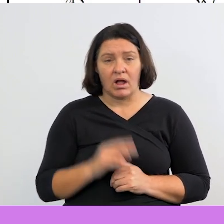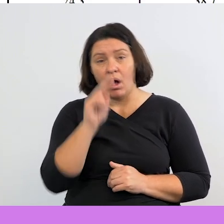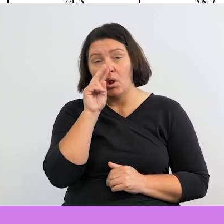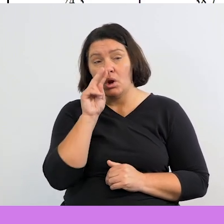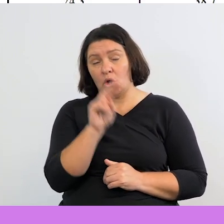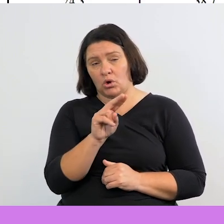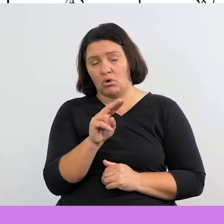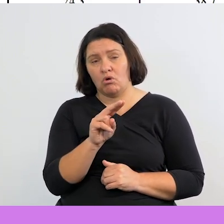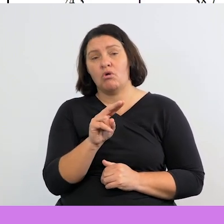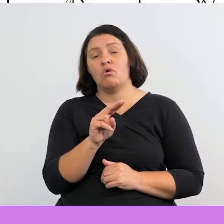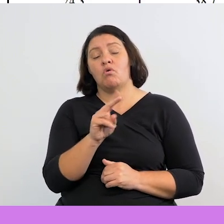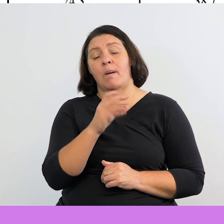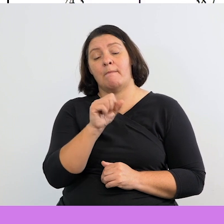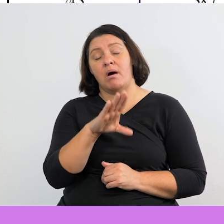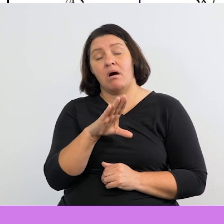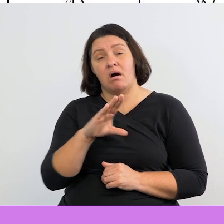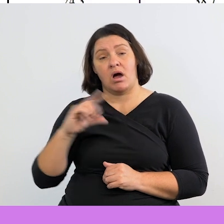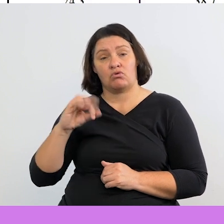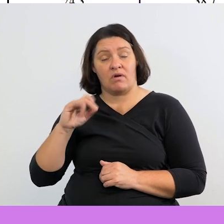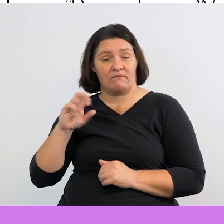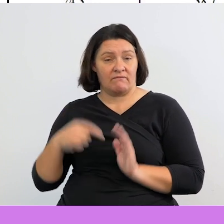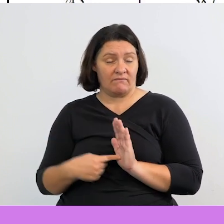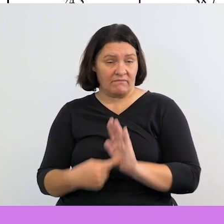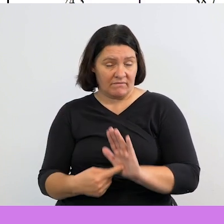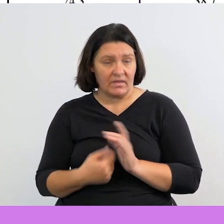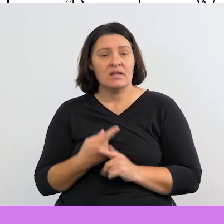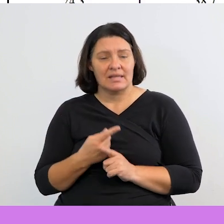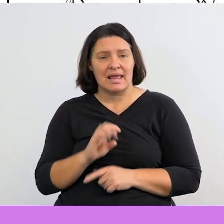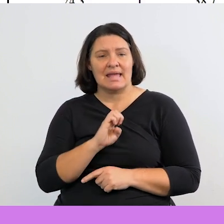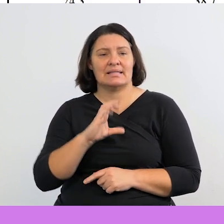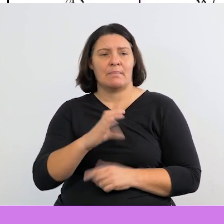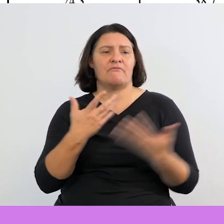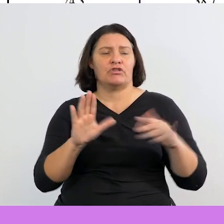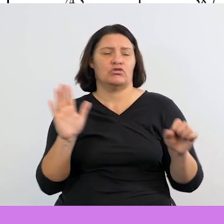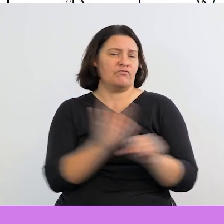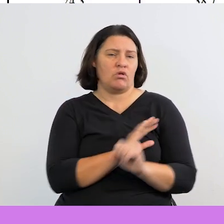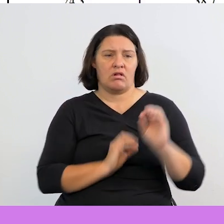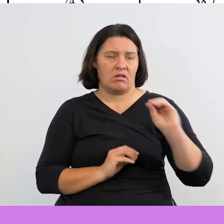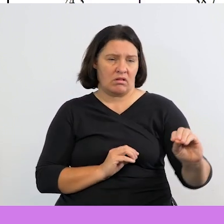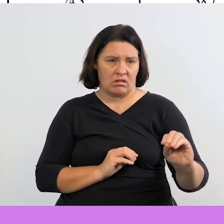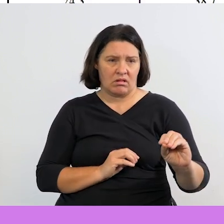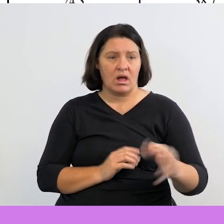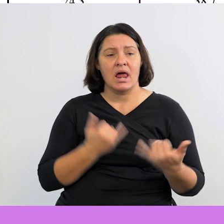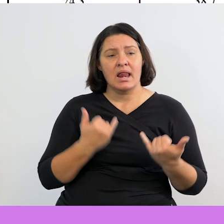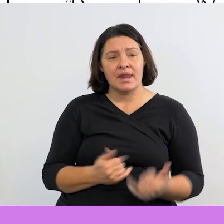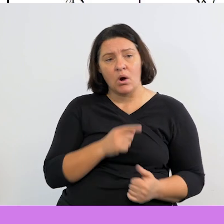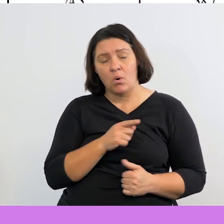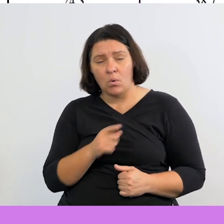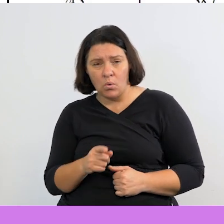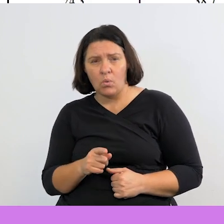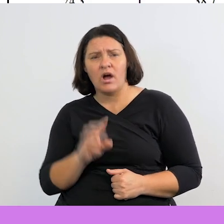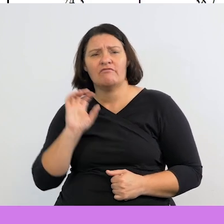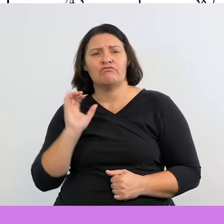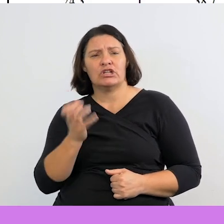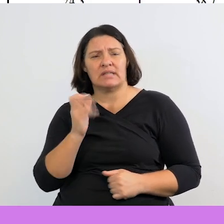Now, looking at this bar graph, we'll see that Eastern Cape is already completed, right? Now we